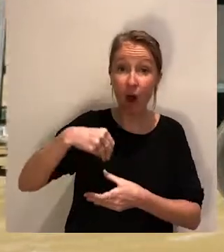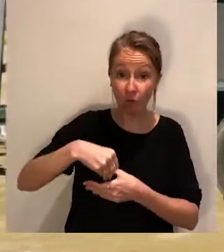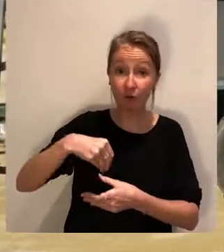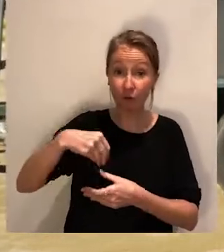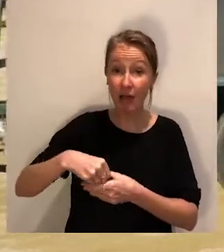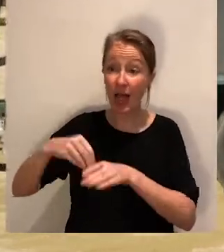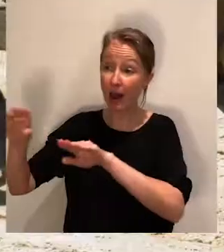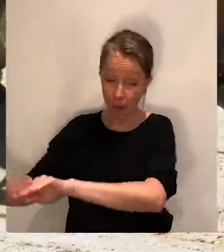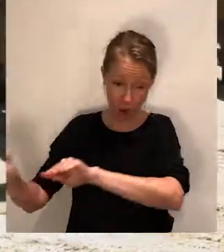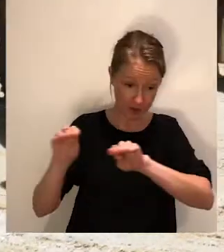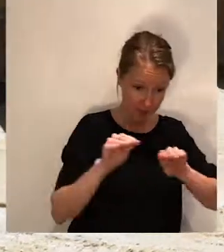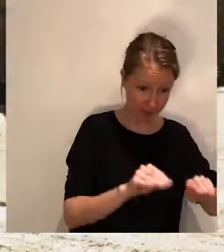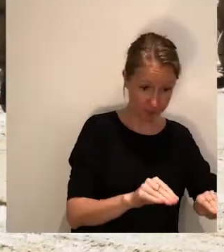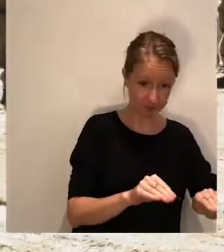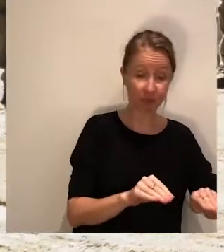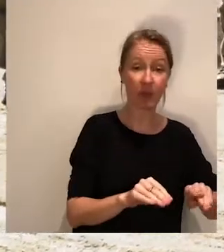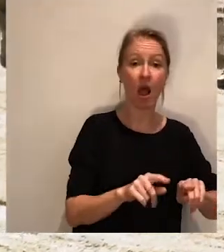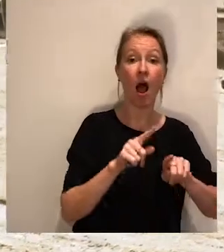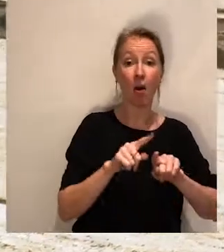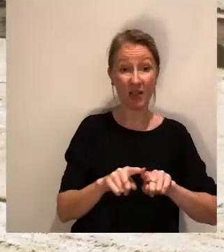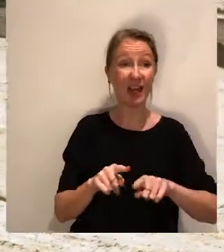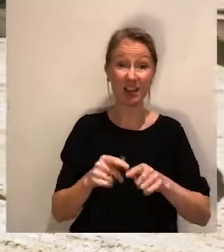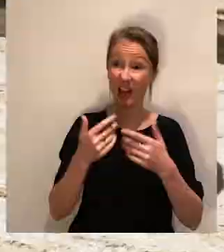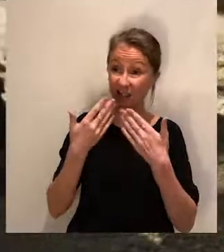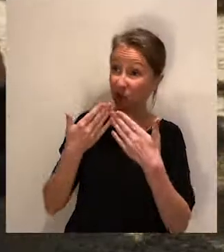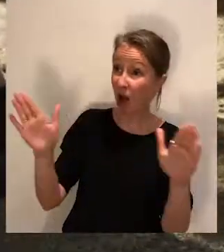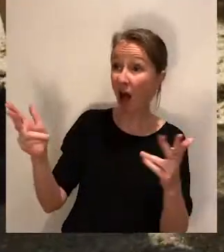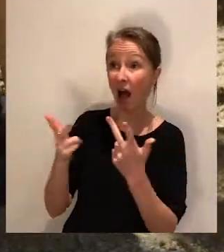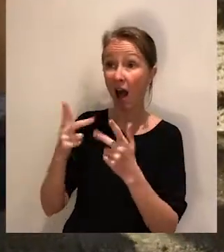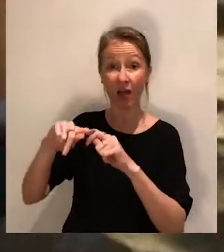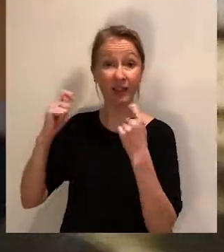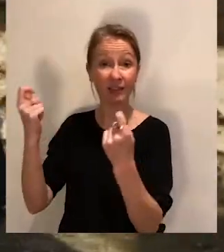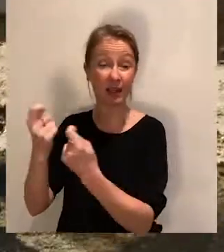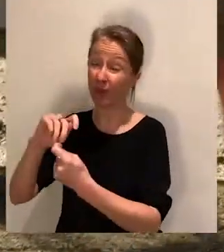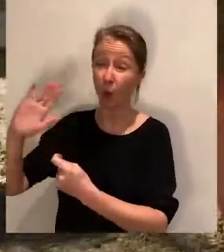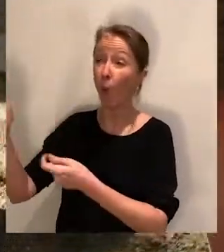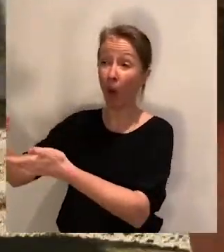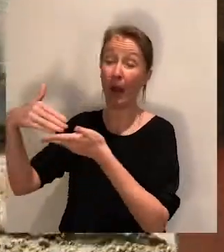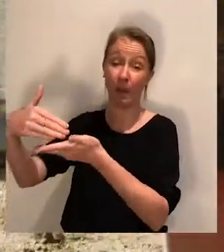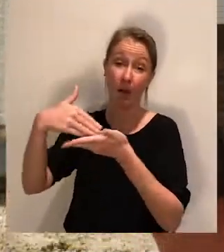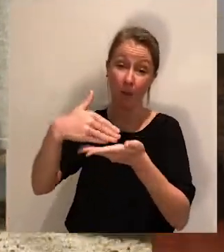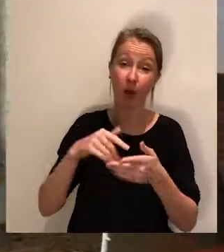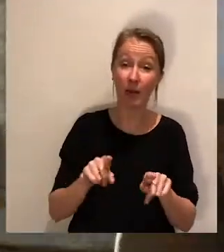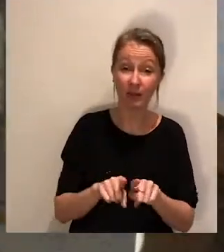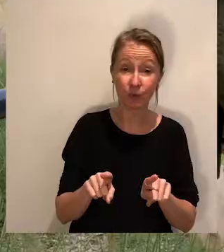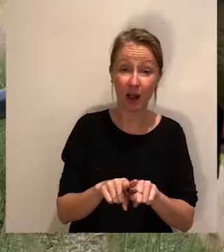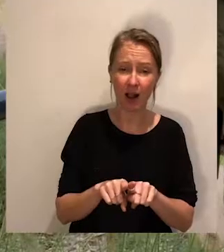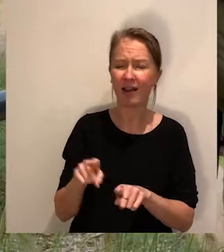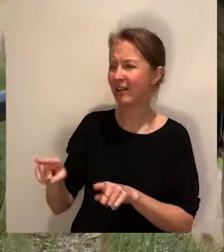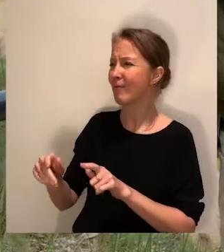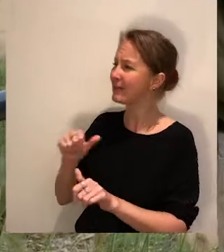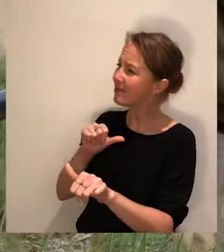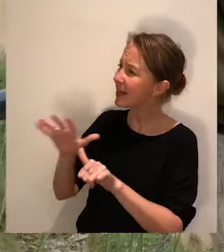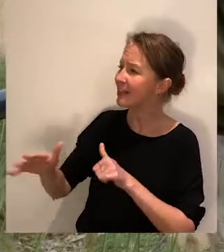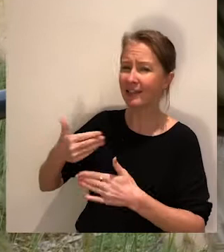up the hill, but then the much wider zoo community helping out. Yeah. It was a fantastic day, and like, congratulations to everyone, mate.